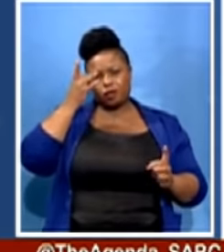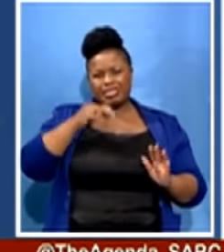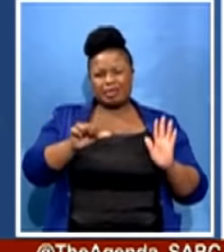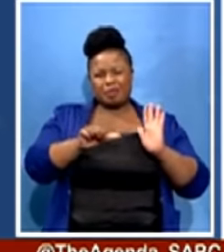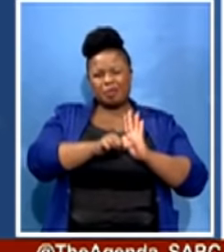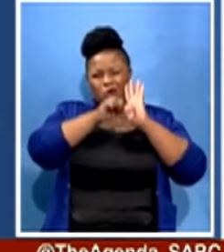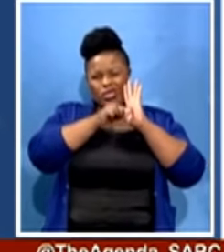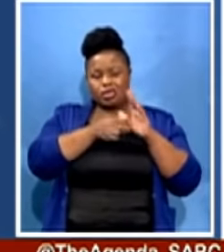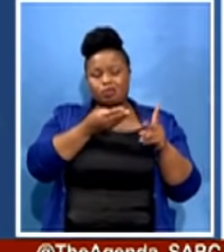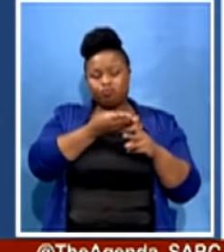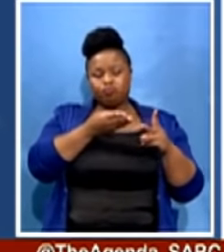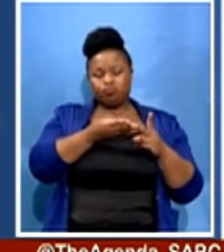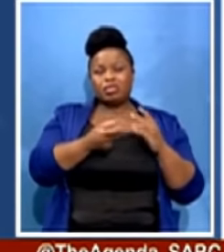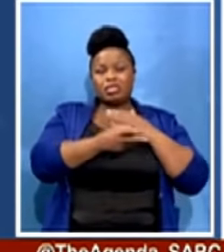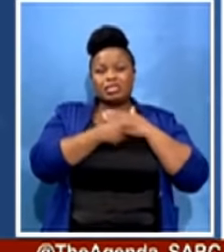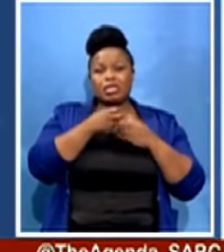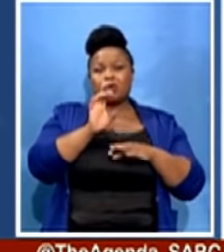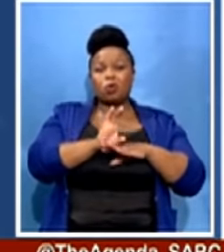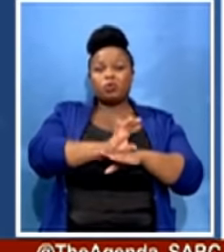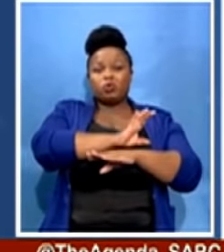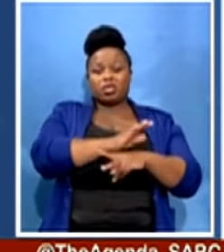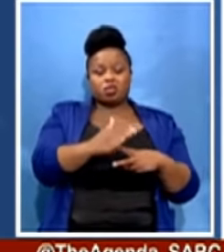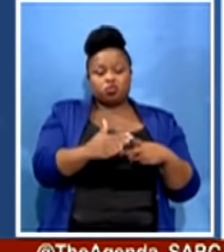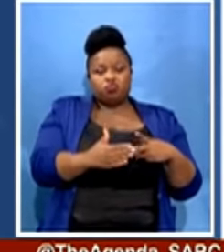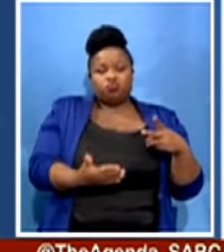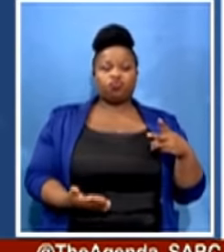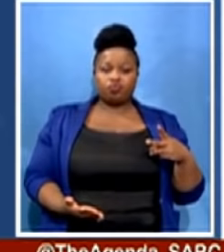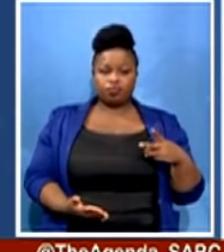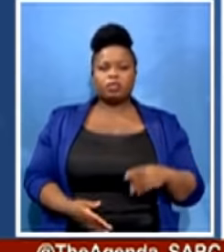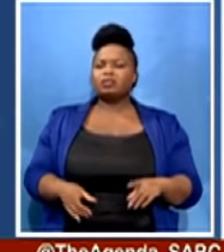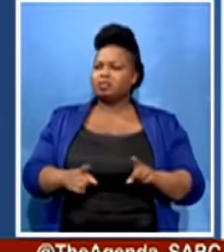Like all other information here, it is absolutely